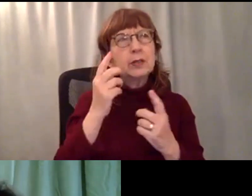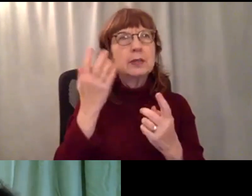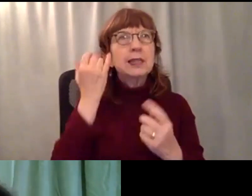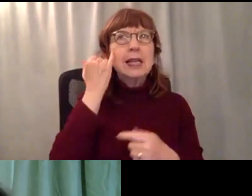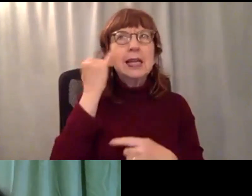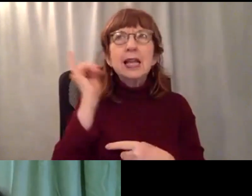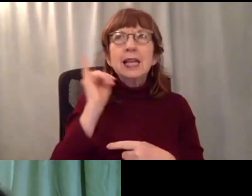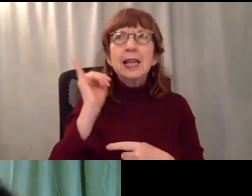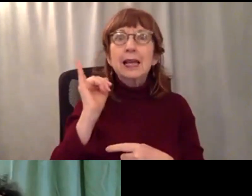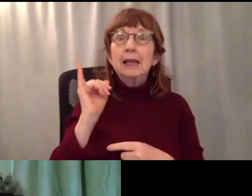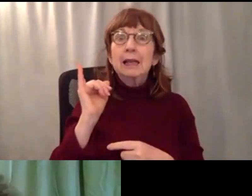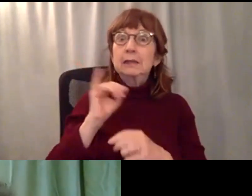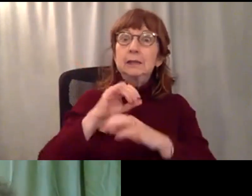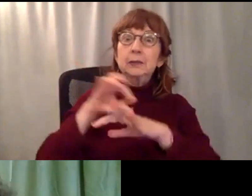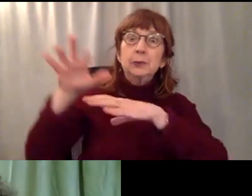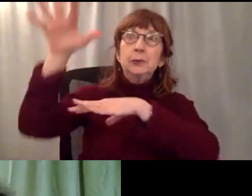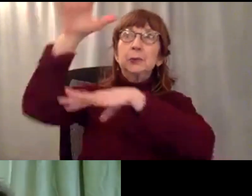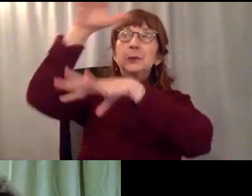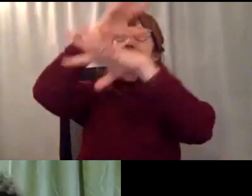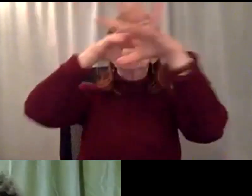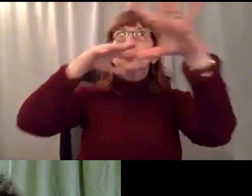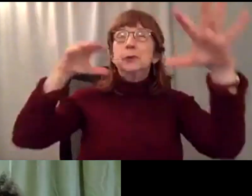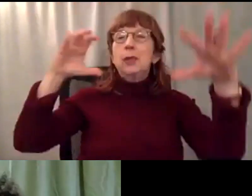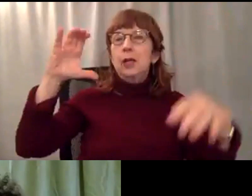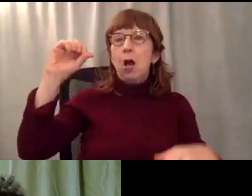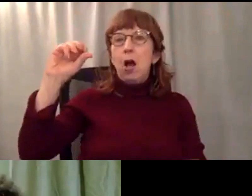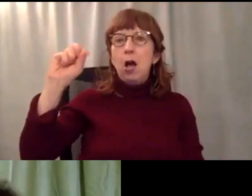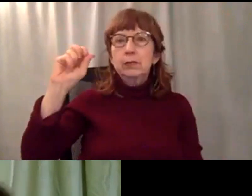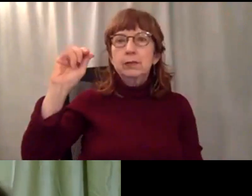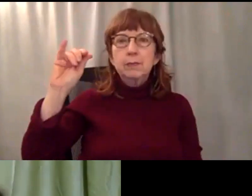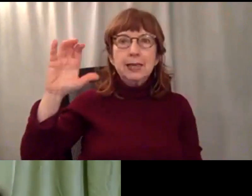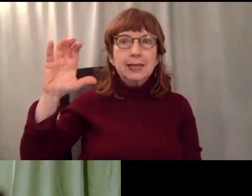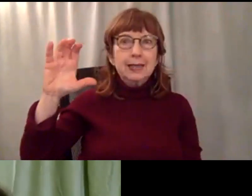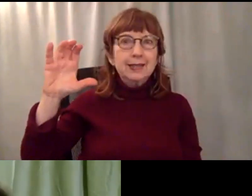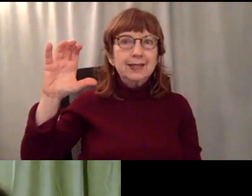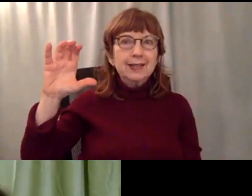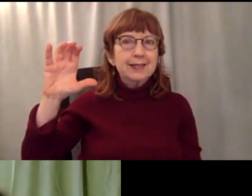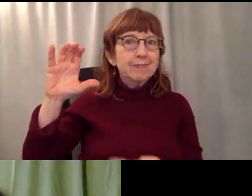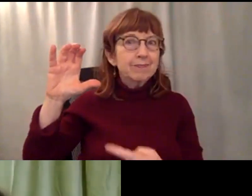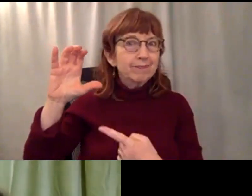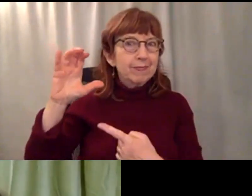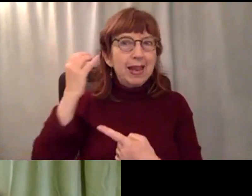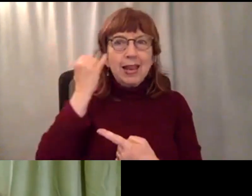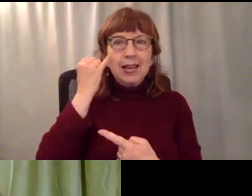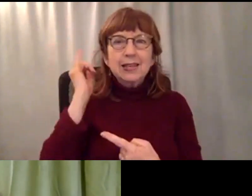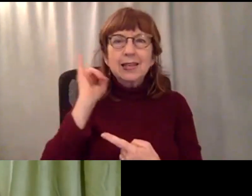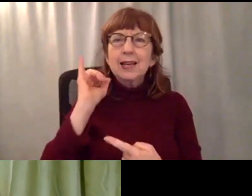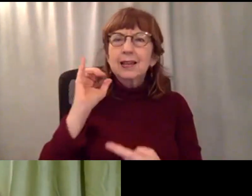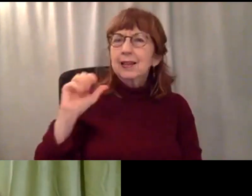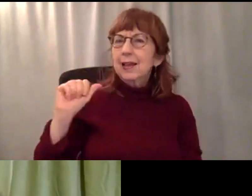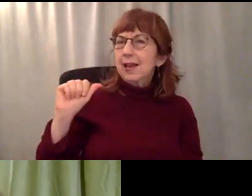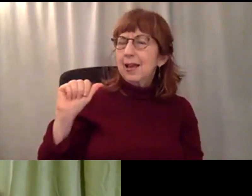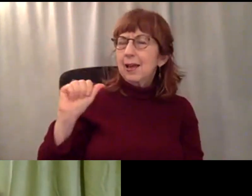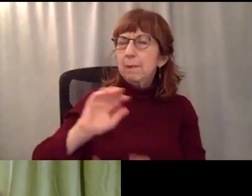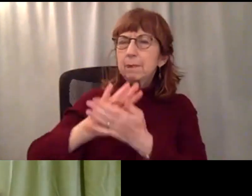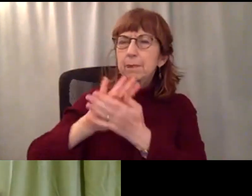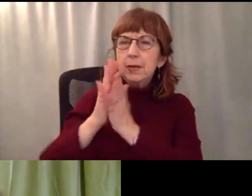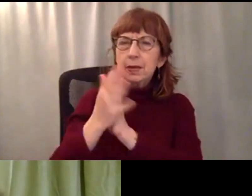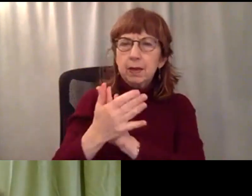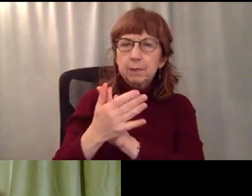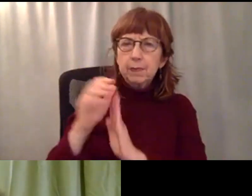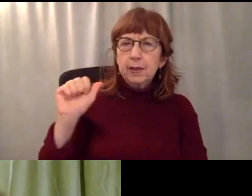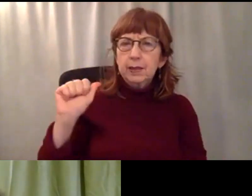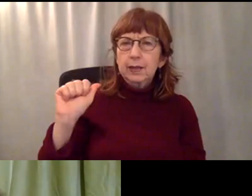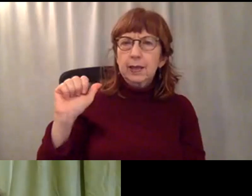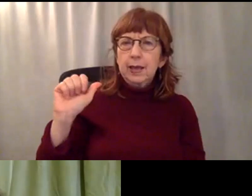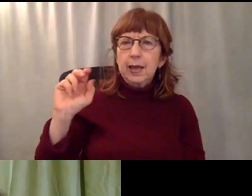like a cosmic thing of like, you know, you're kind of being an ancestor or becoming an ancestor means that